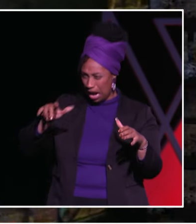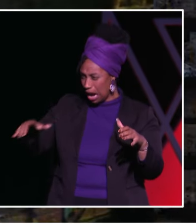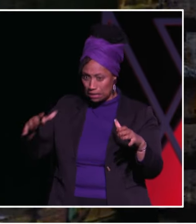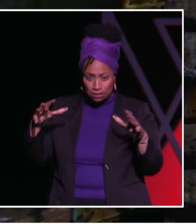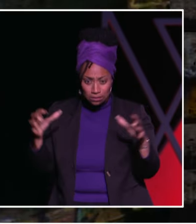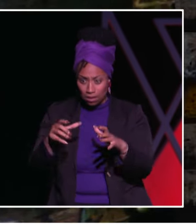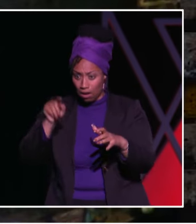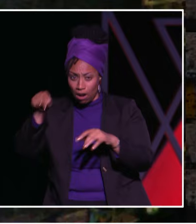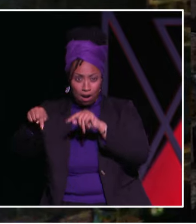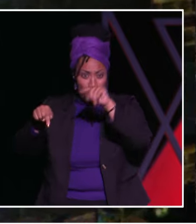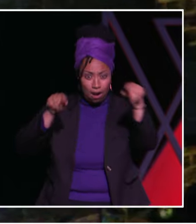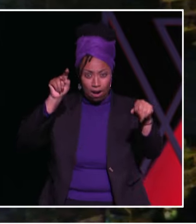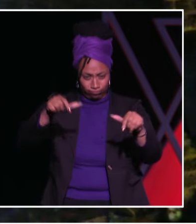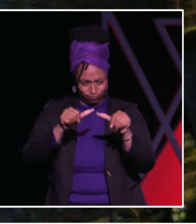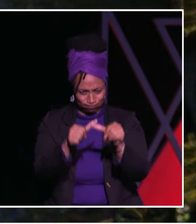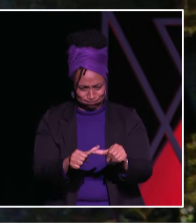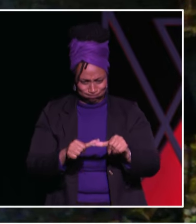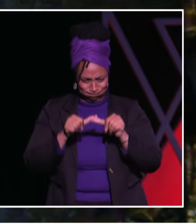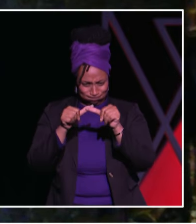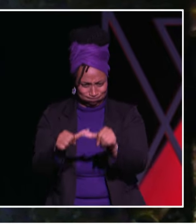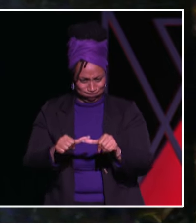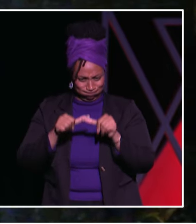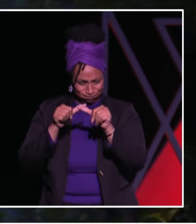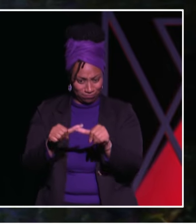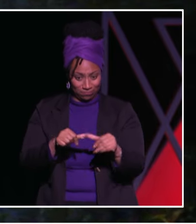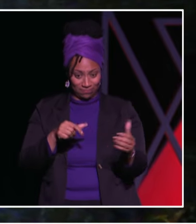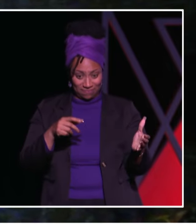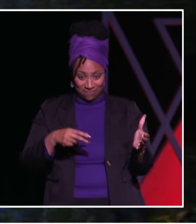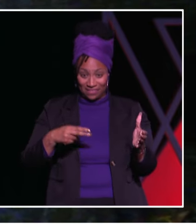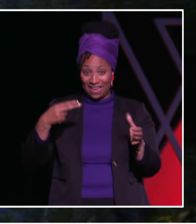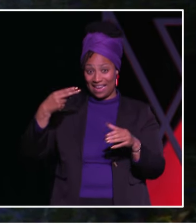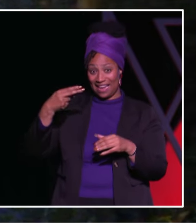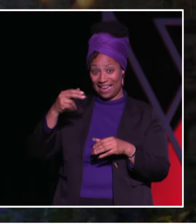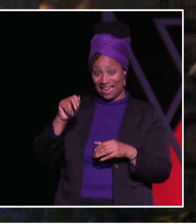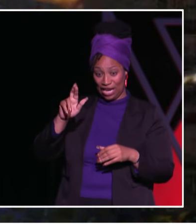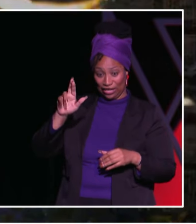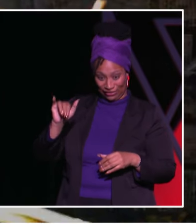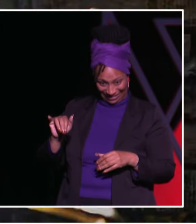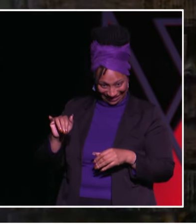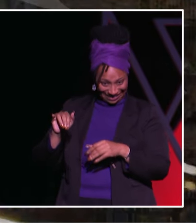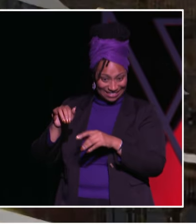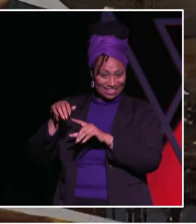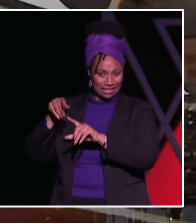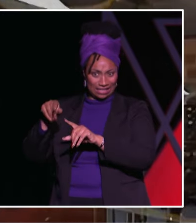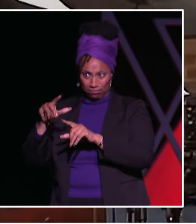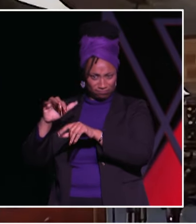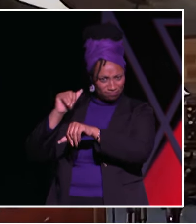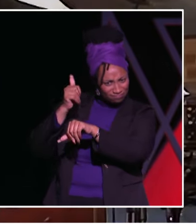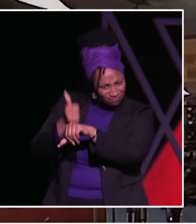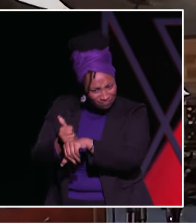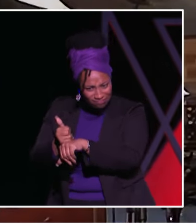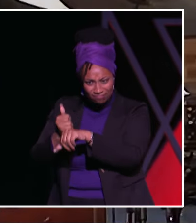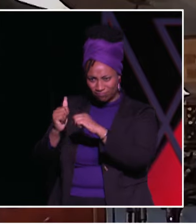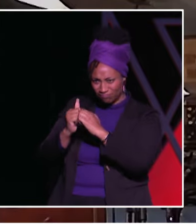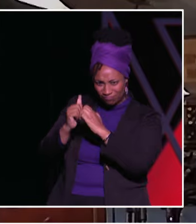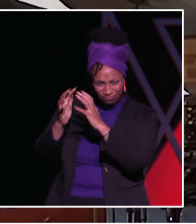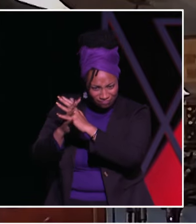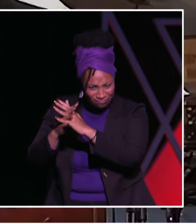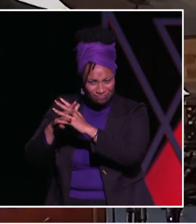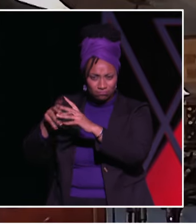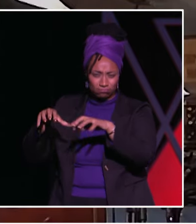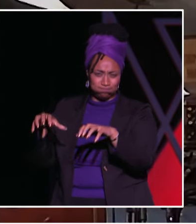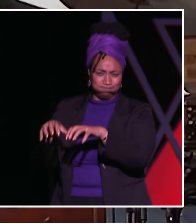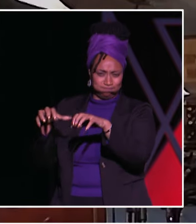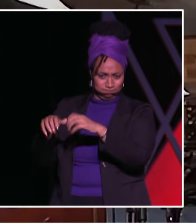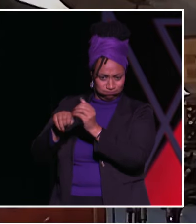Schnipper, owner, visionary, and executive director of the Blues Alley Jazz Society, guiding this